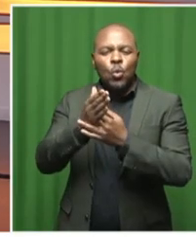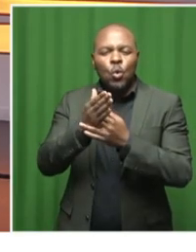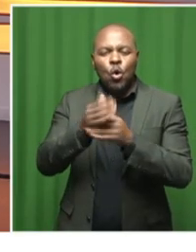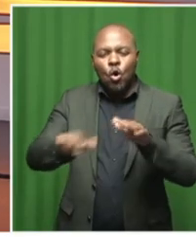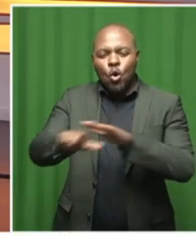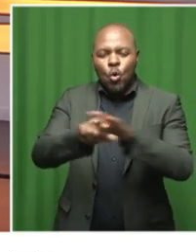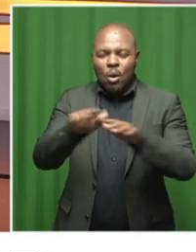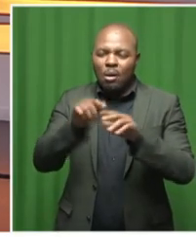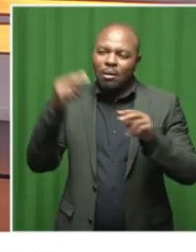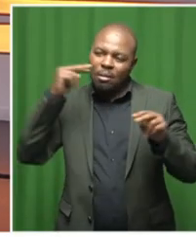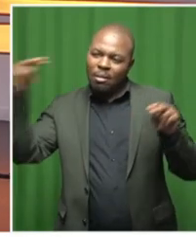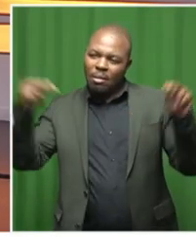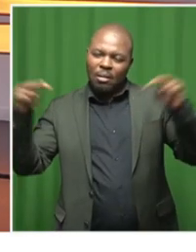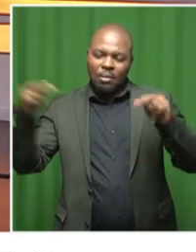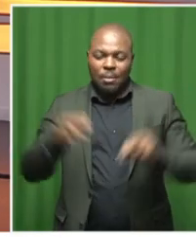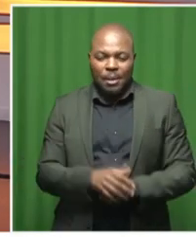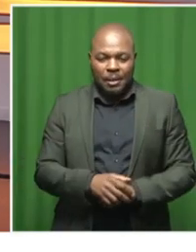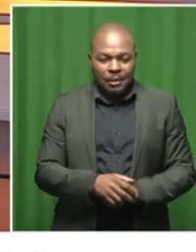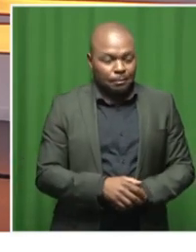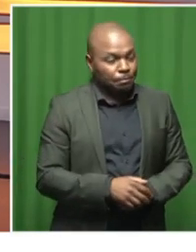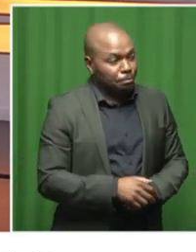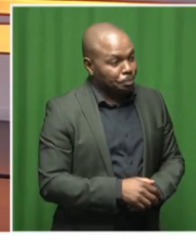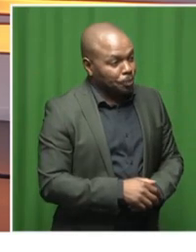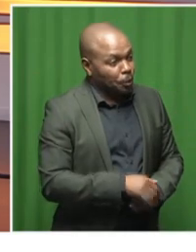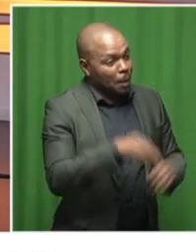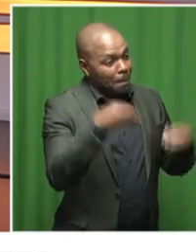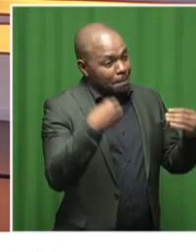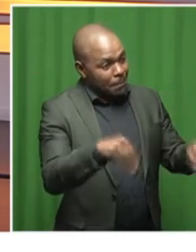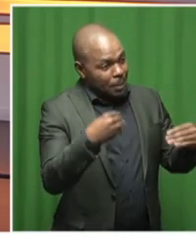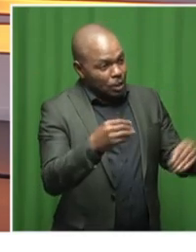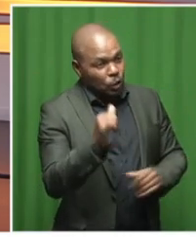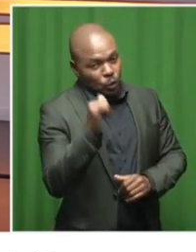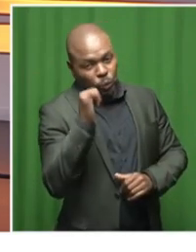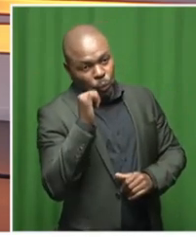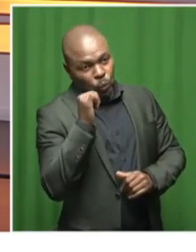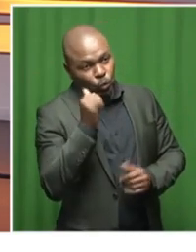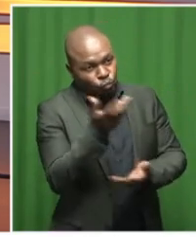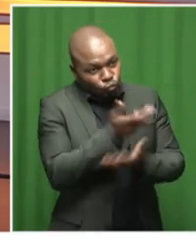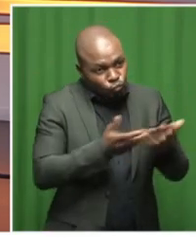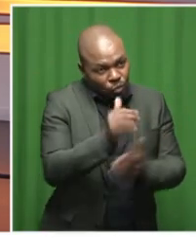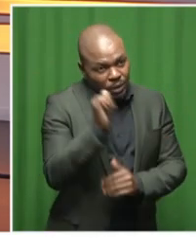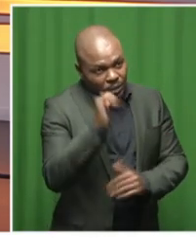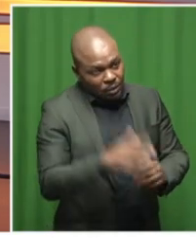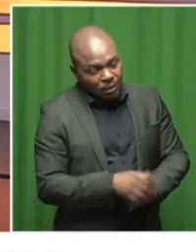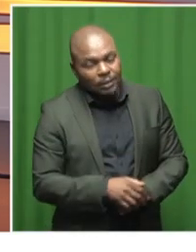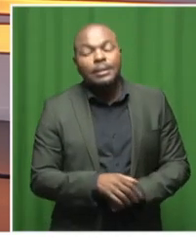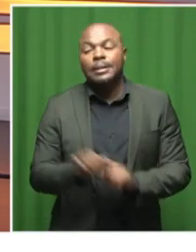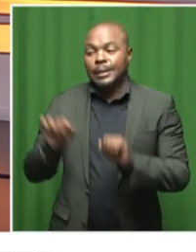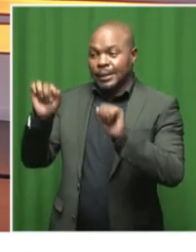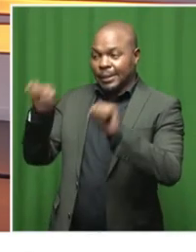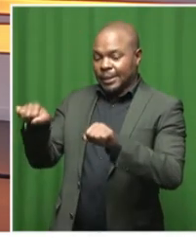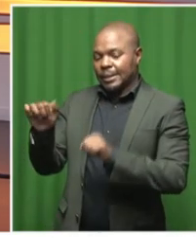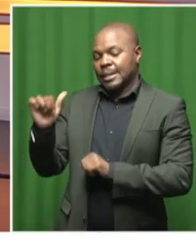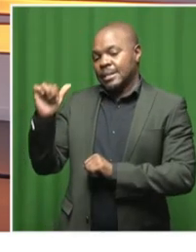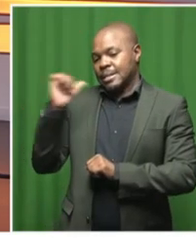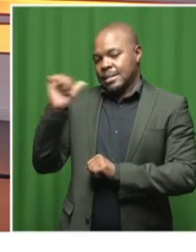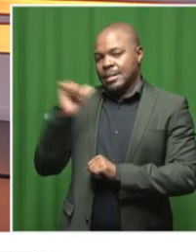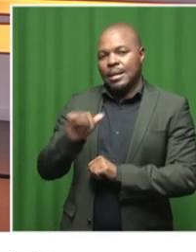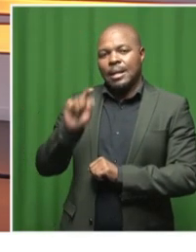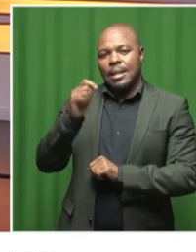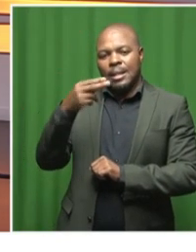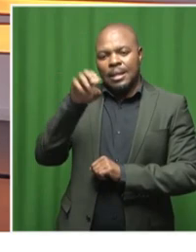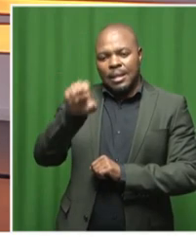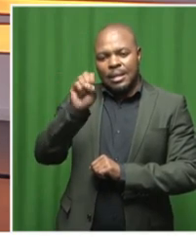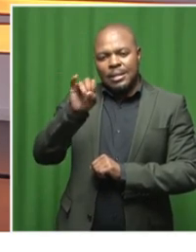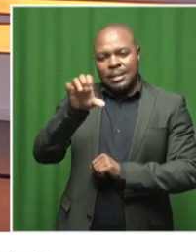what we're trying to do. So you had a business talks yesterday? Tell us a little bit about that. So we had business talks at Thesis Lifestyle.